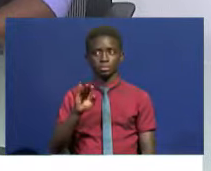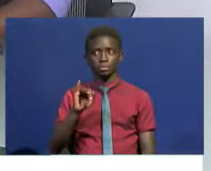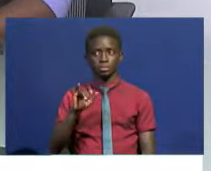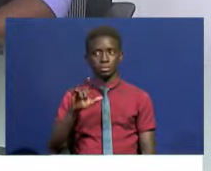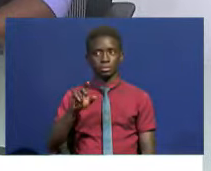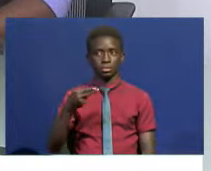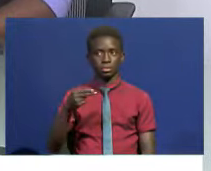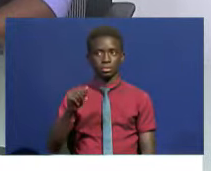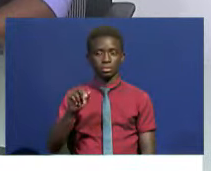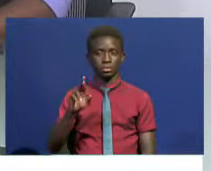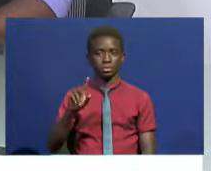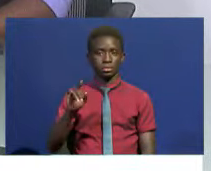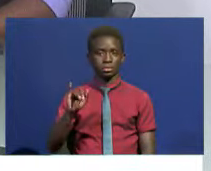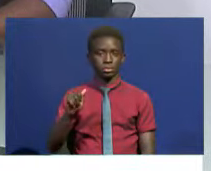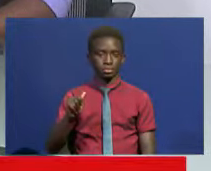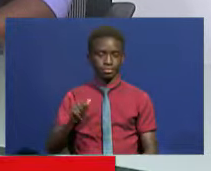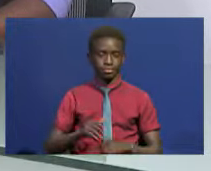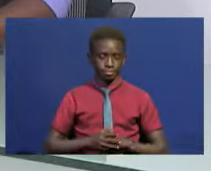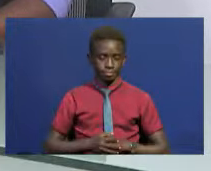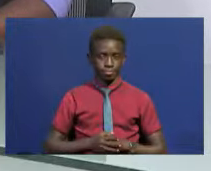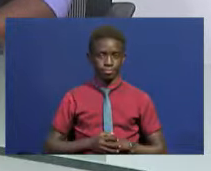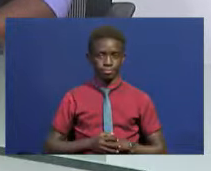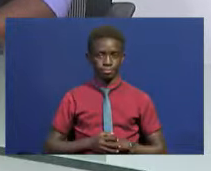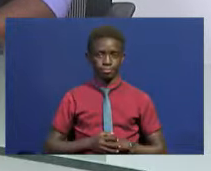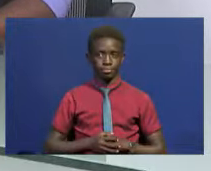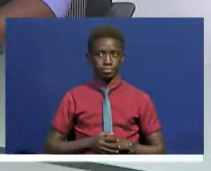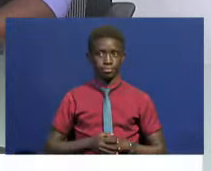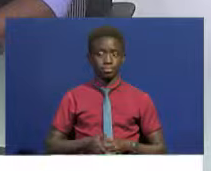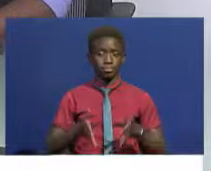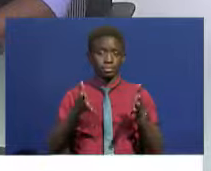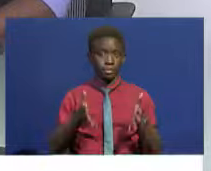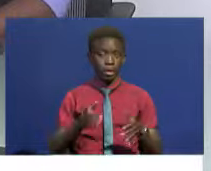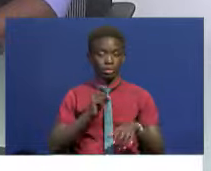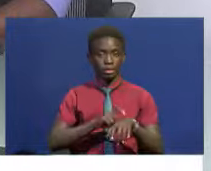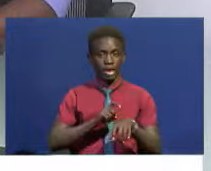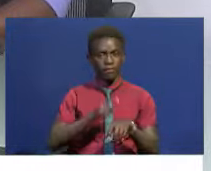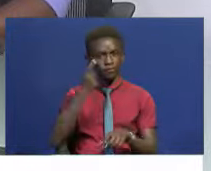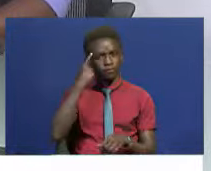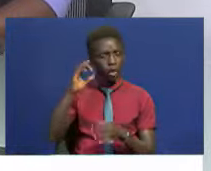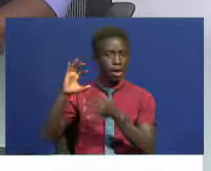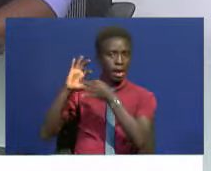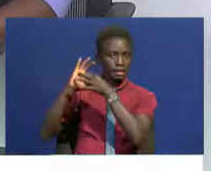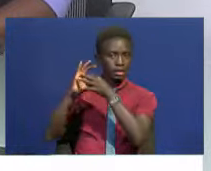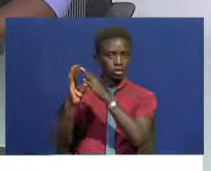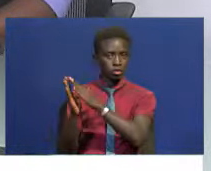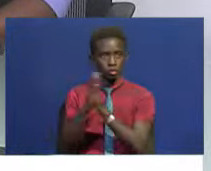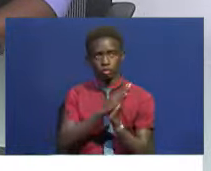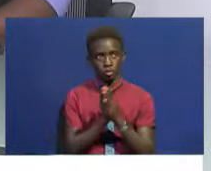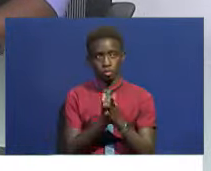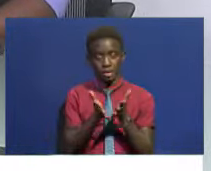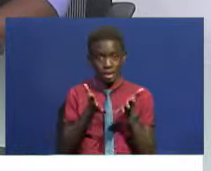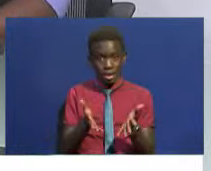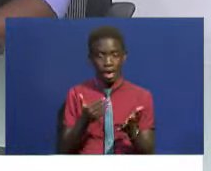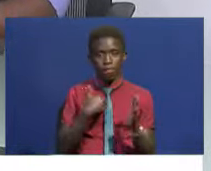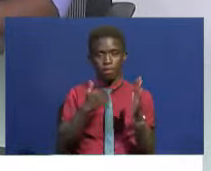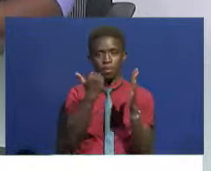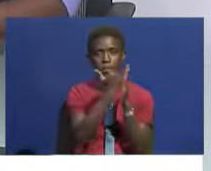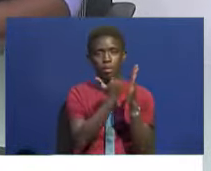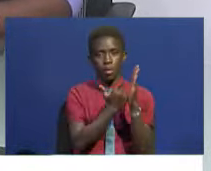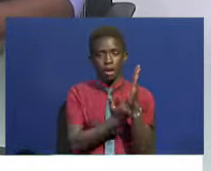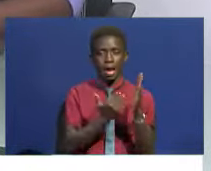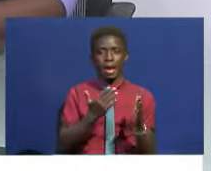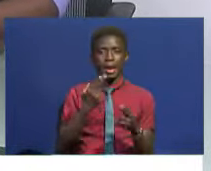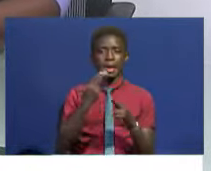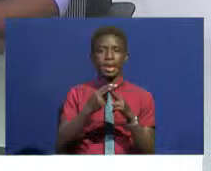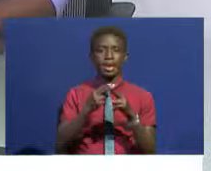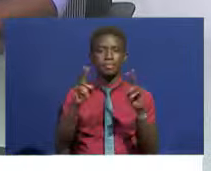All right, it's time to look at the culture across the country. We have this segment called the My Culture. I absolutely love this